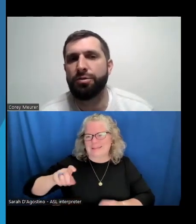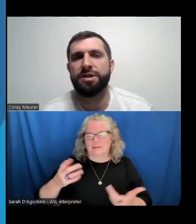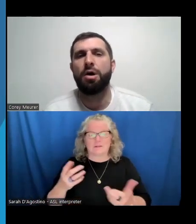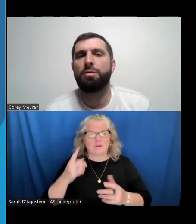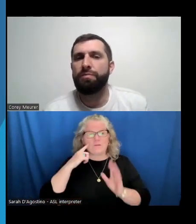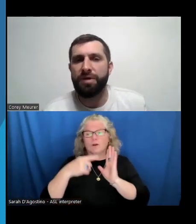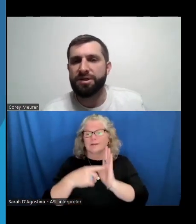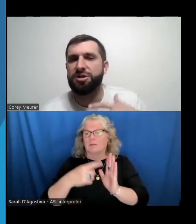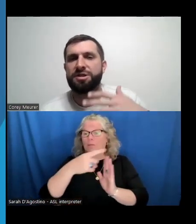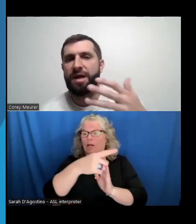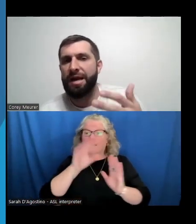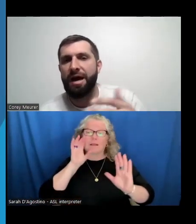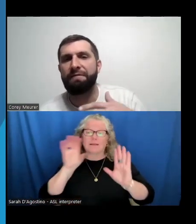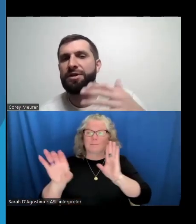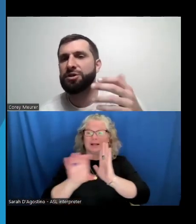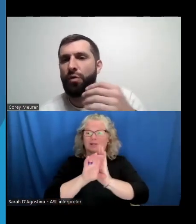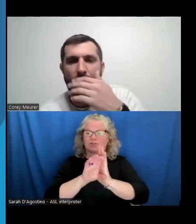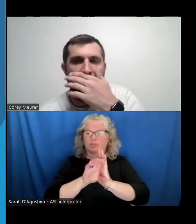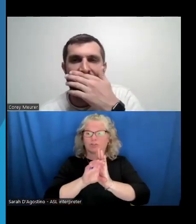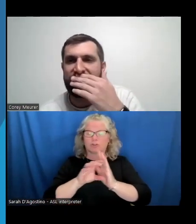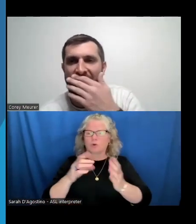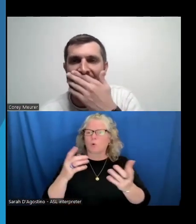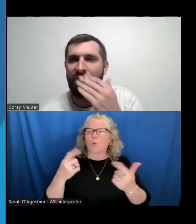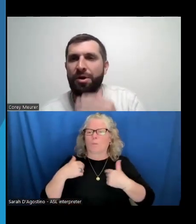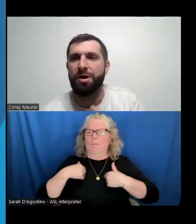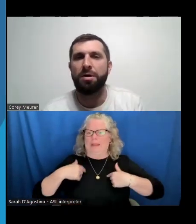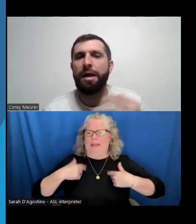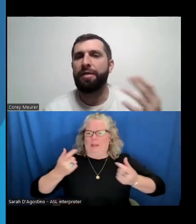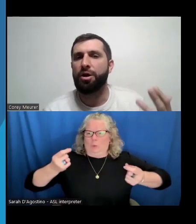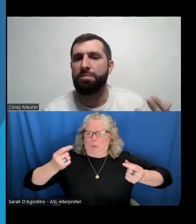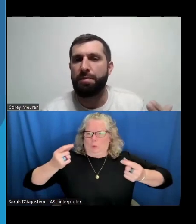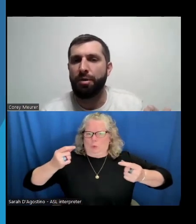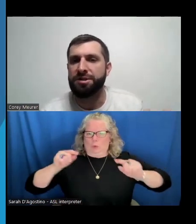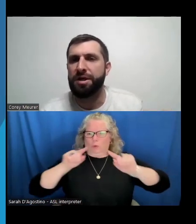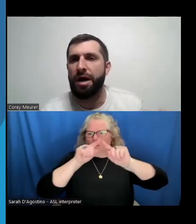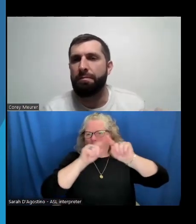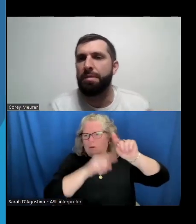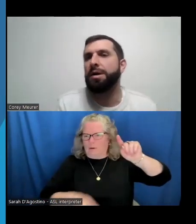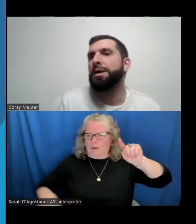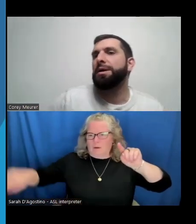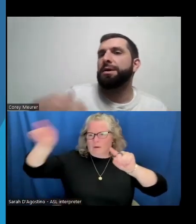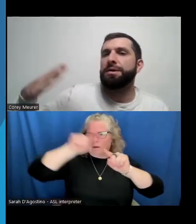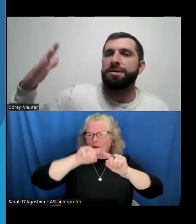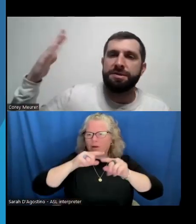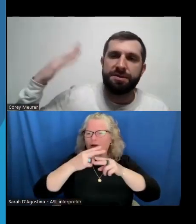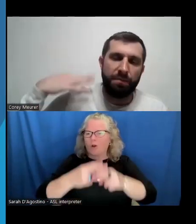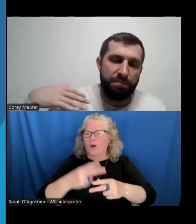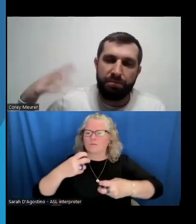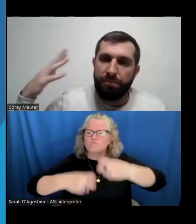I do? So this is just, again, a visual problem-solving wheel that could be posted up.